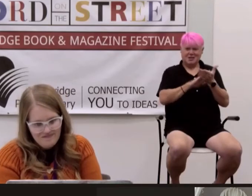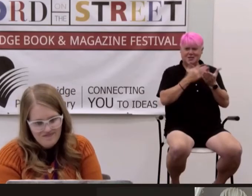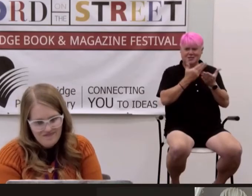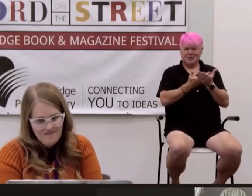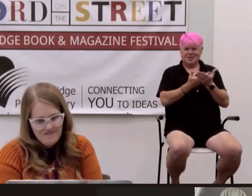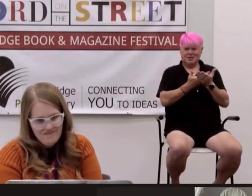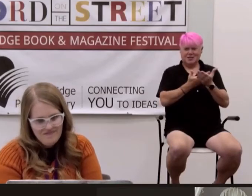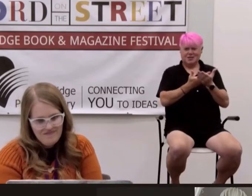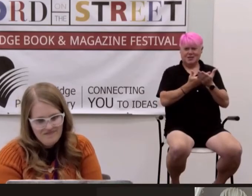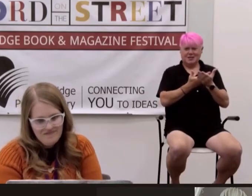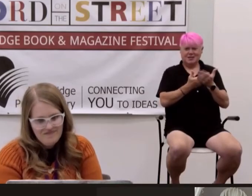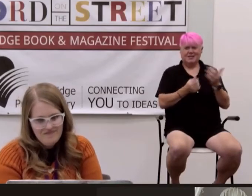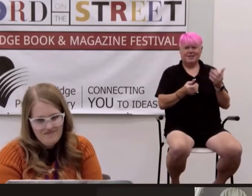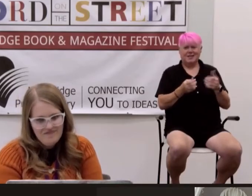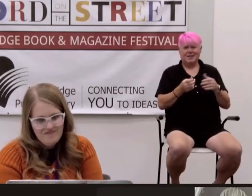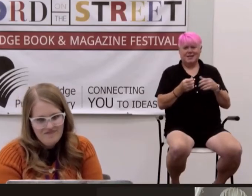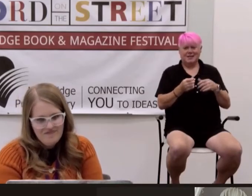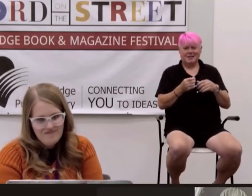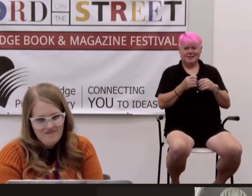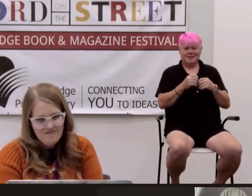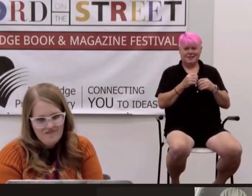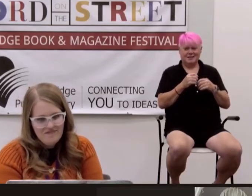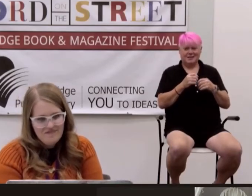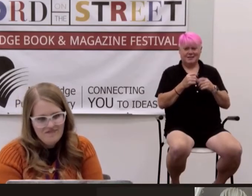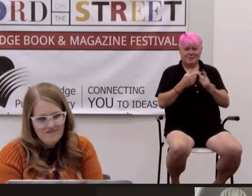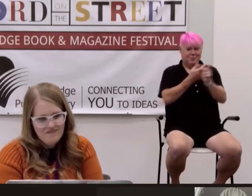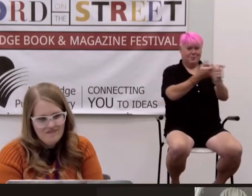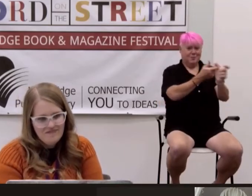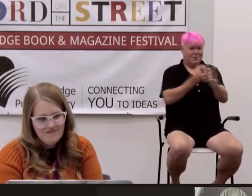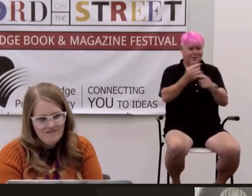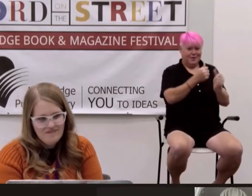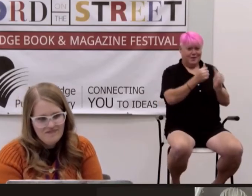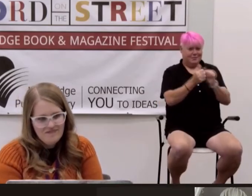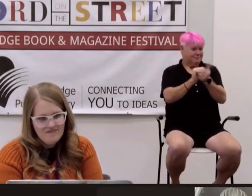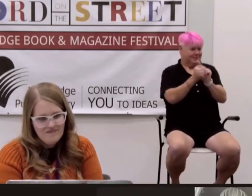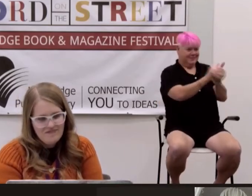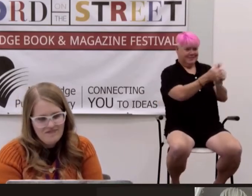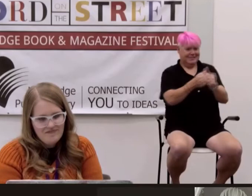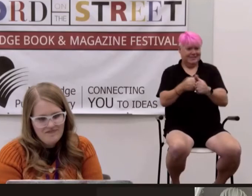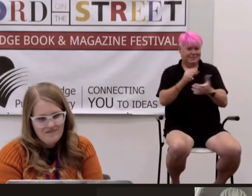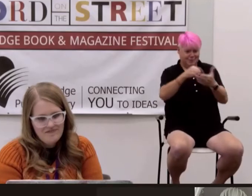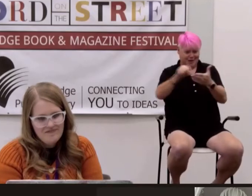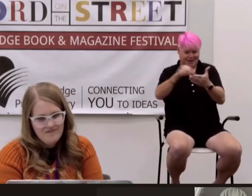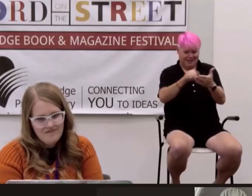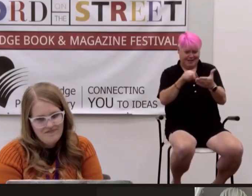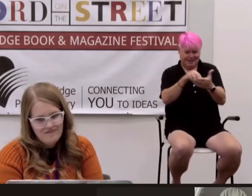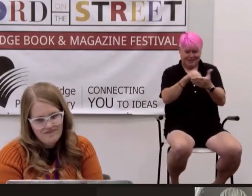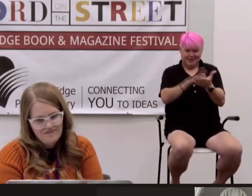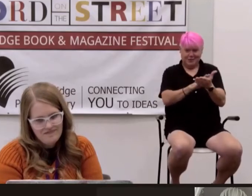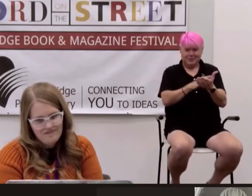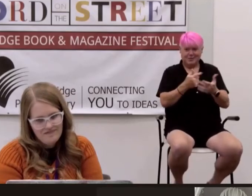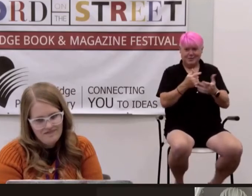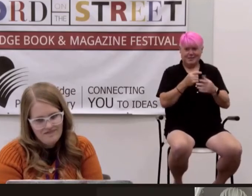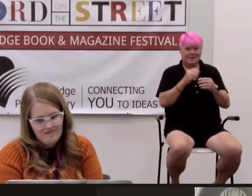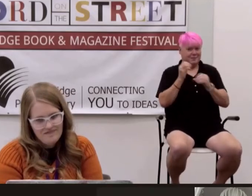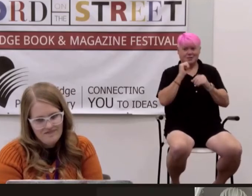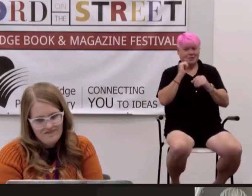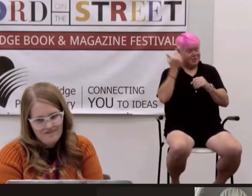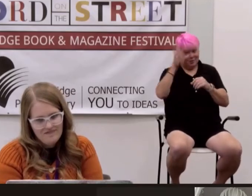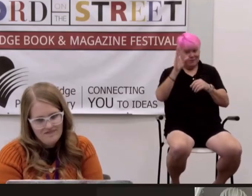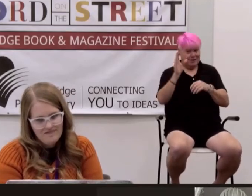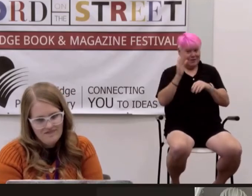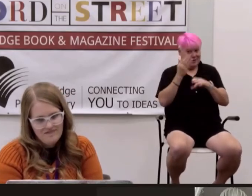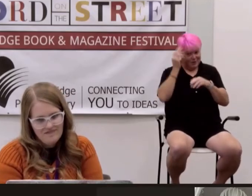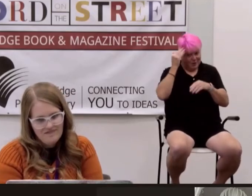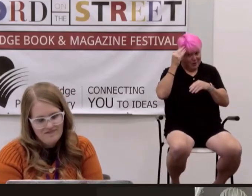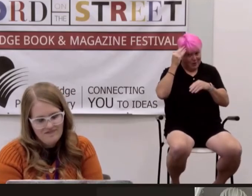like a madman. And so I'm racing around watching him, jotting down notes, and we don't even know what the dish is called. We don't know how it's going